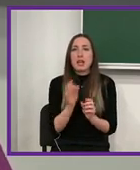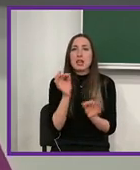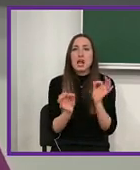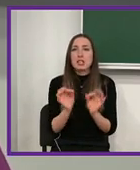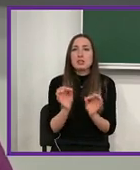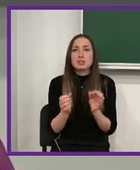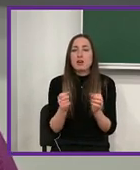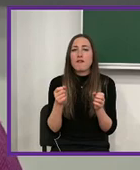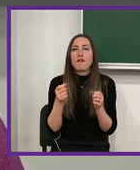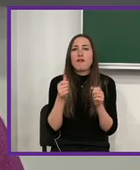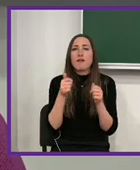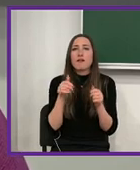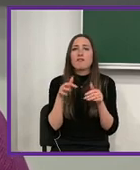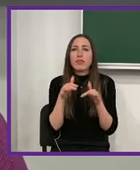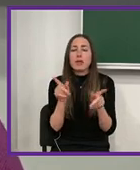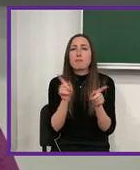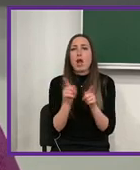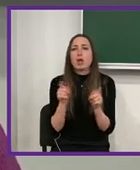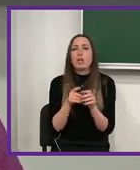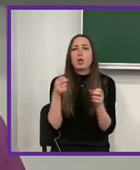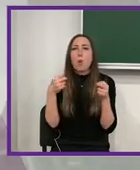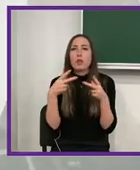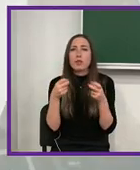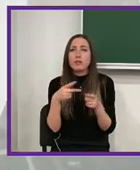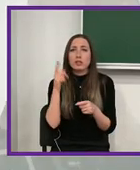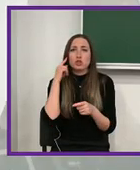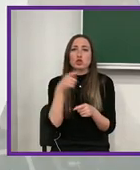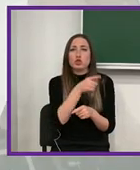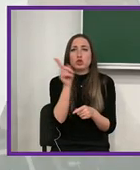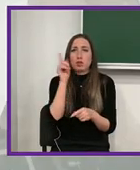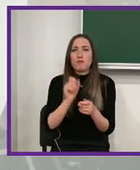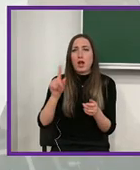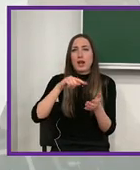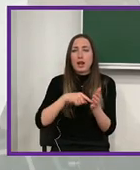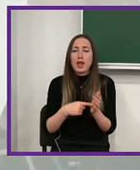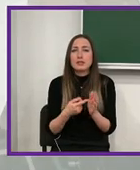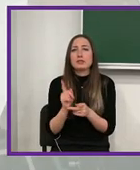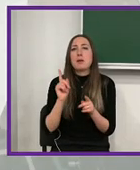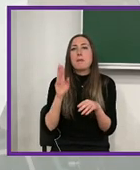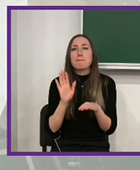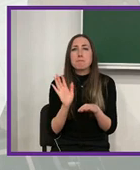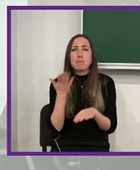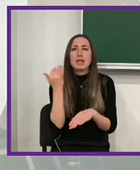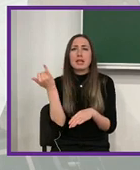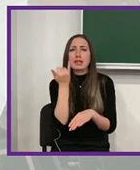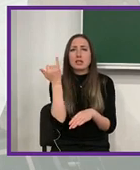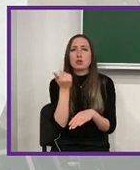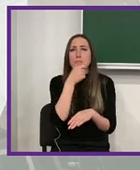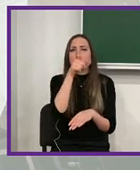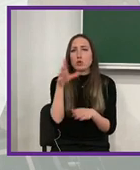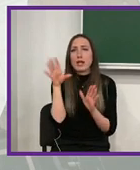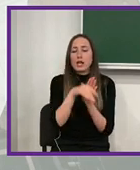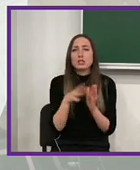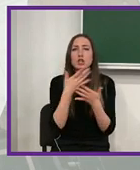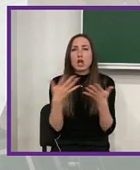you've seen this cycle a number of times, but stakeholder engagement really goes through all the stages. And if you involve people